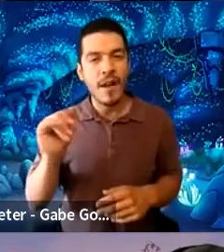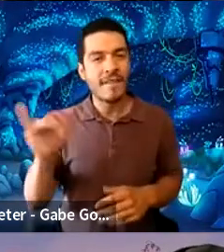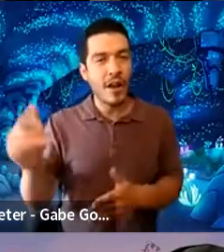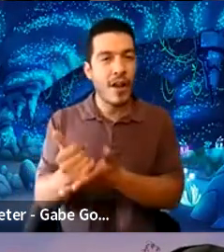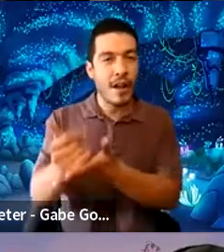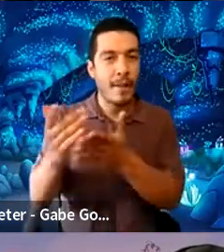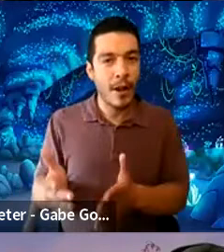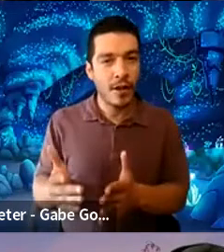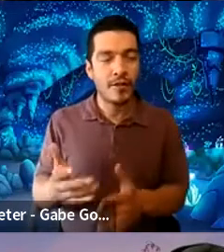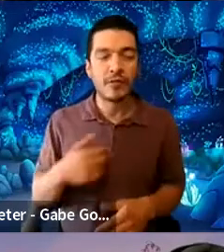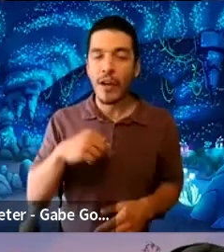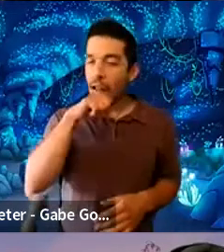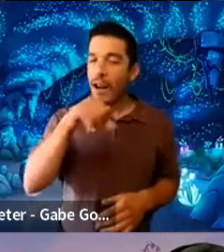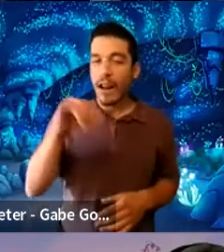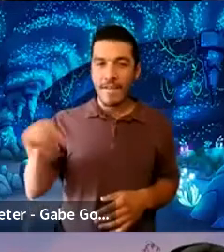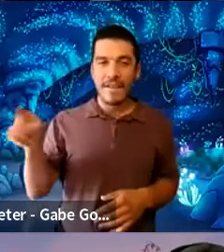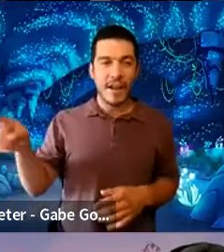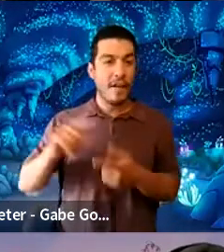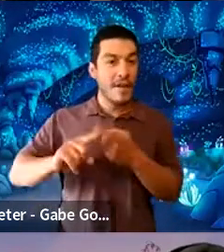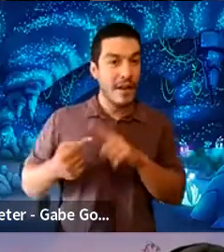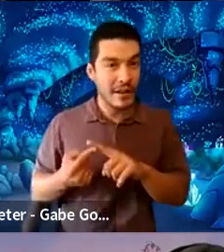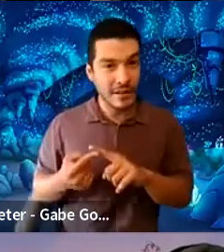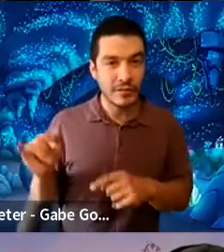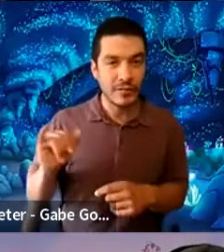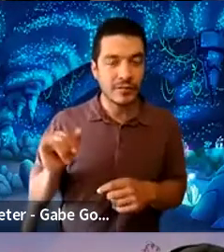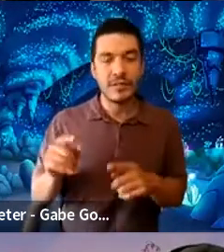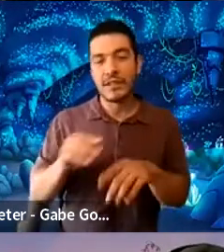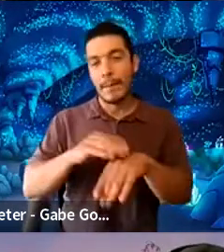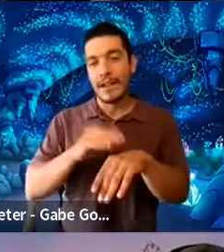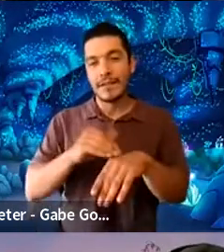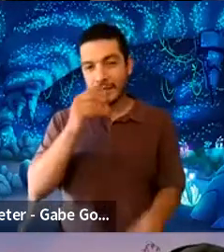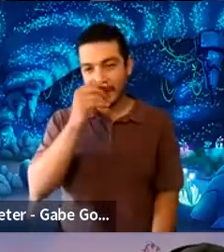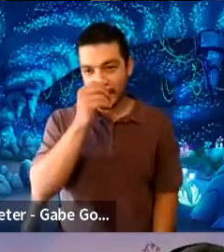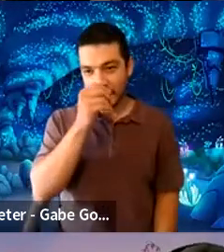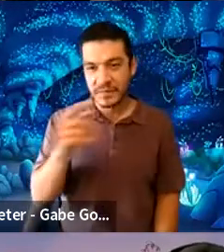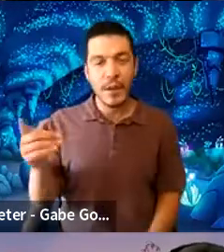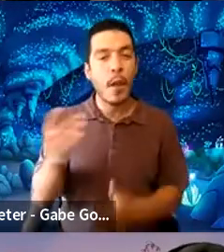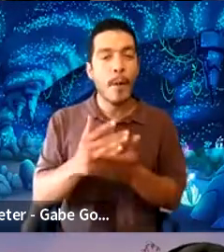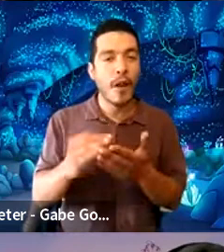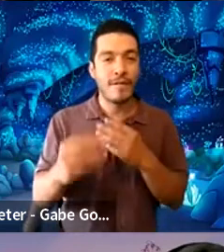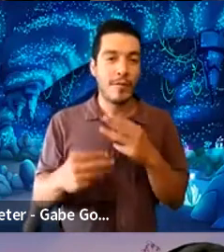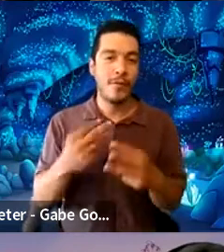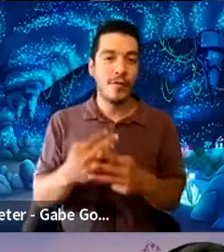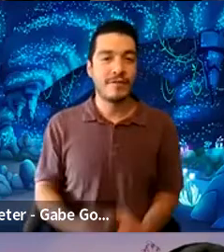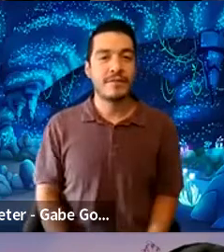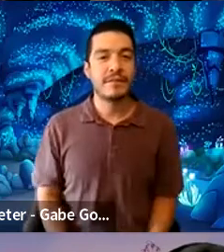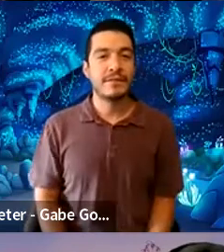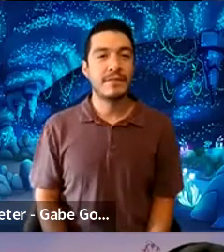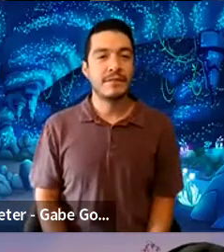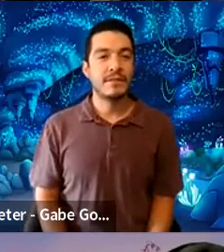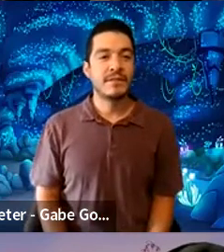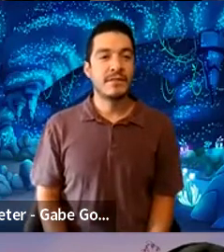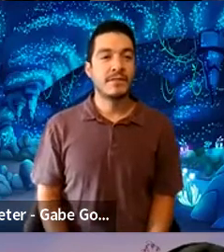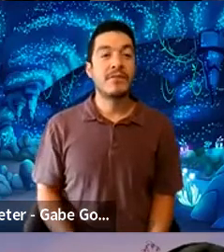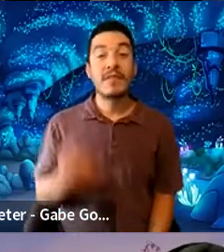helper. So I love that they're friends as well as pets, you know, they're part of the world. If she were a mad